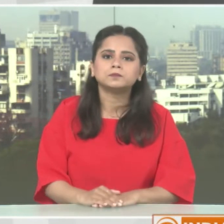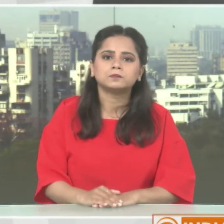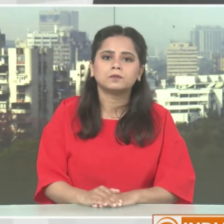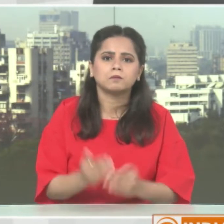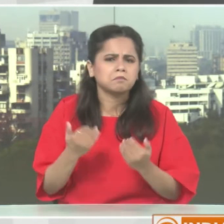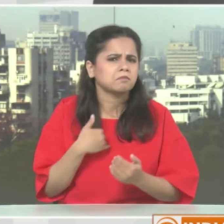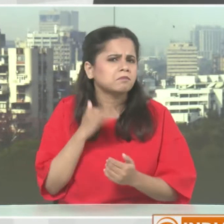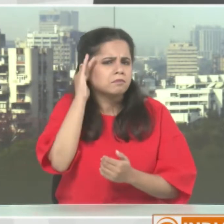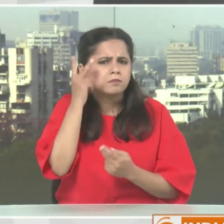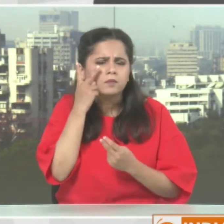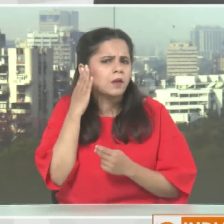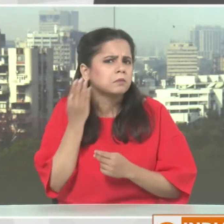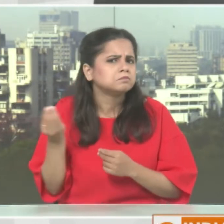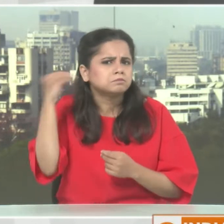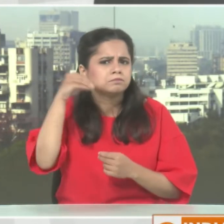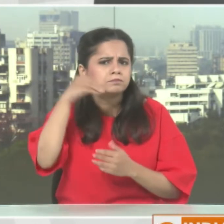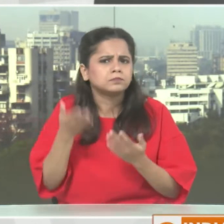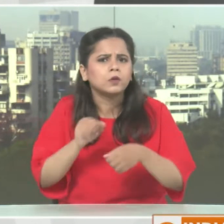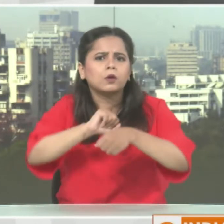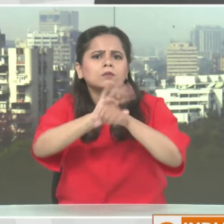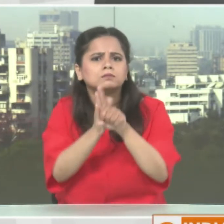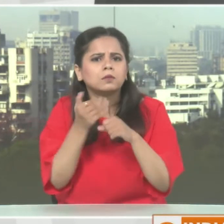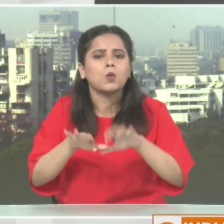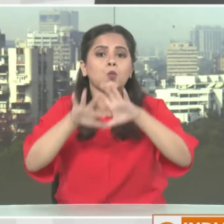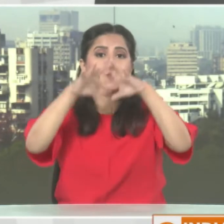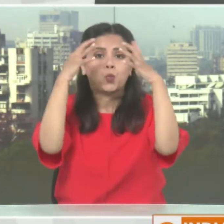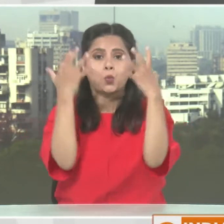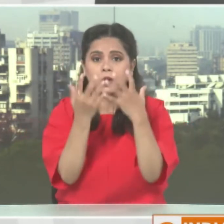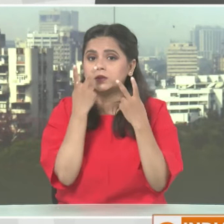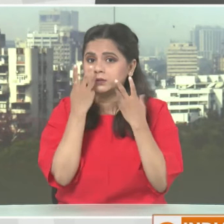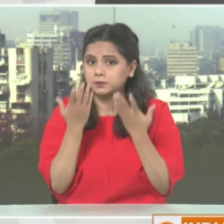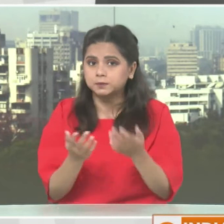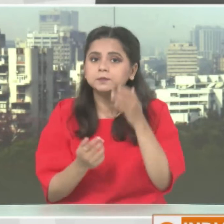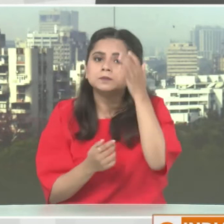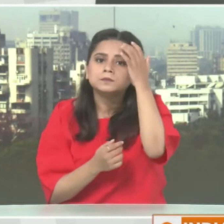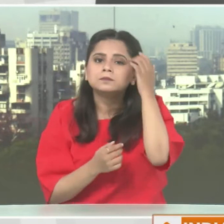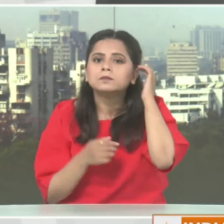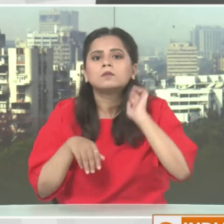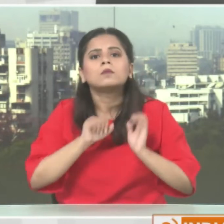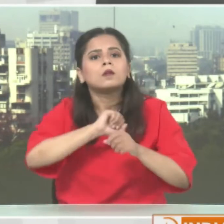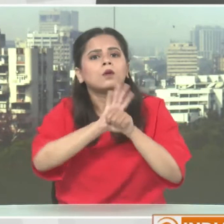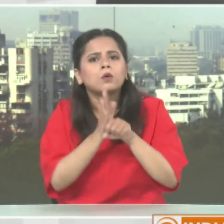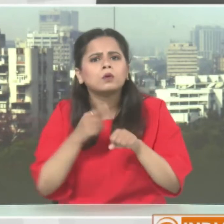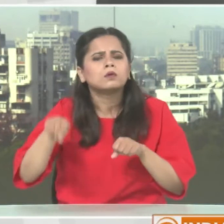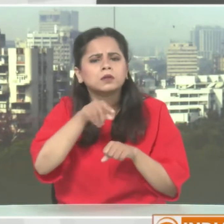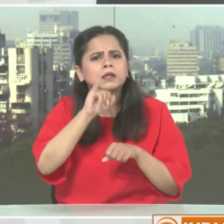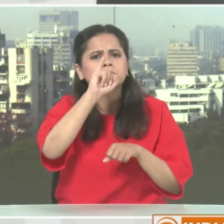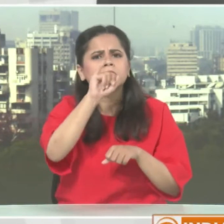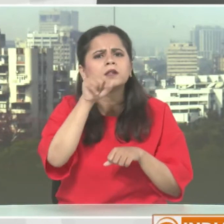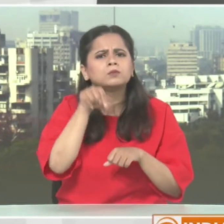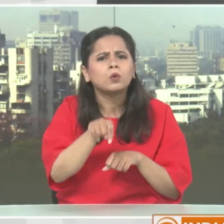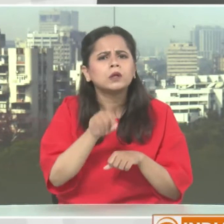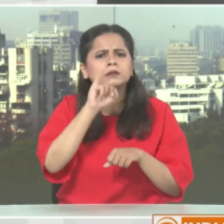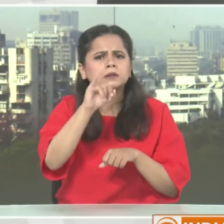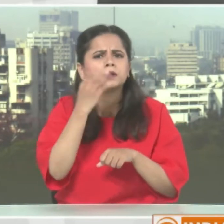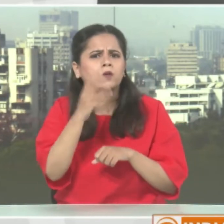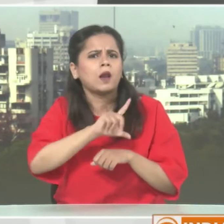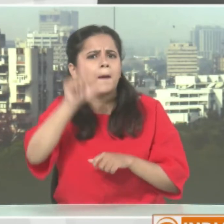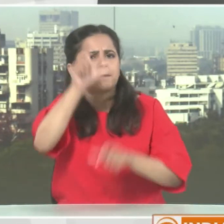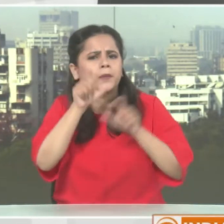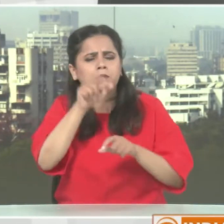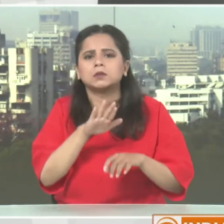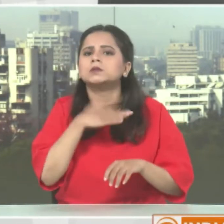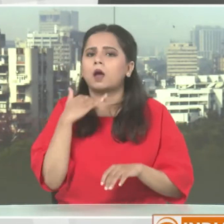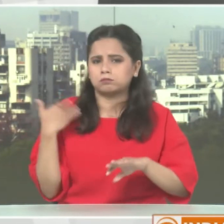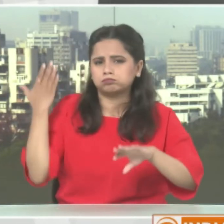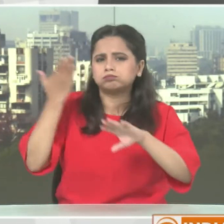And let's now take a look at the updates on COVID-19 from across the world. Coronavirus has claimed the lives of over 6.63 lakh